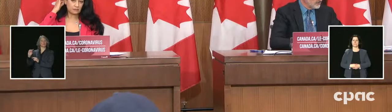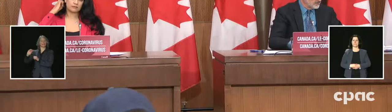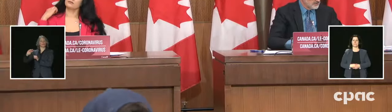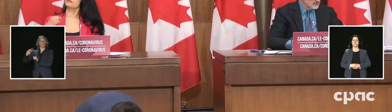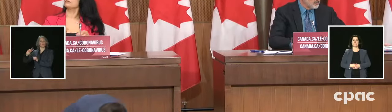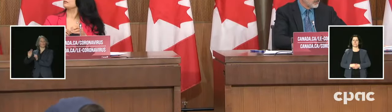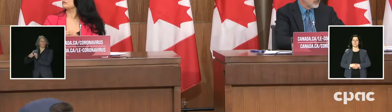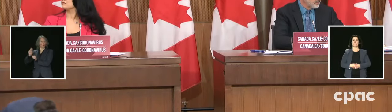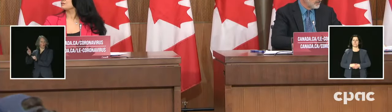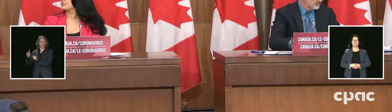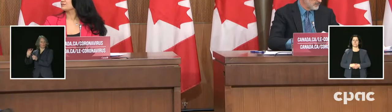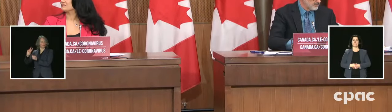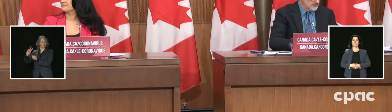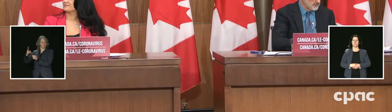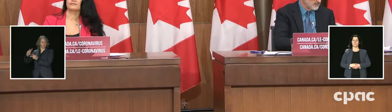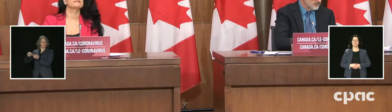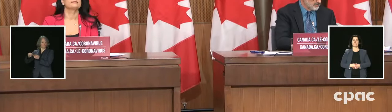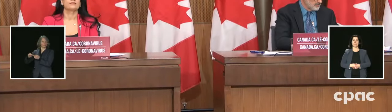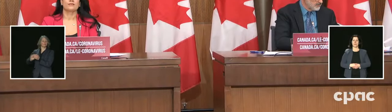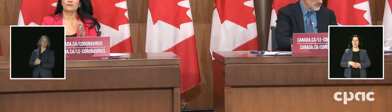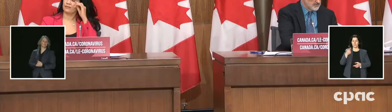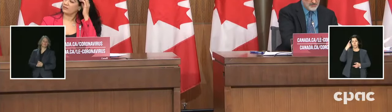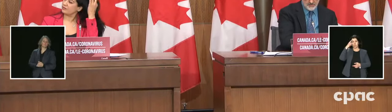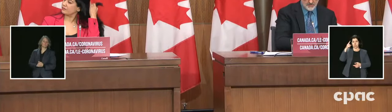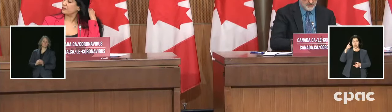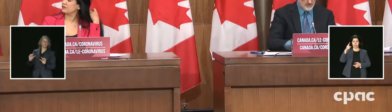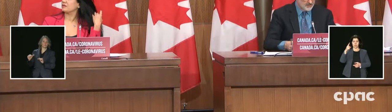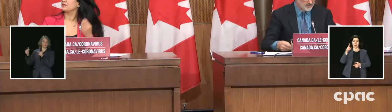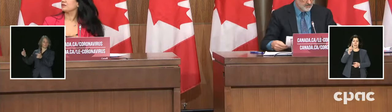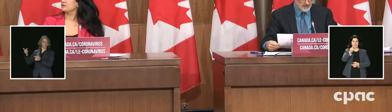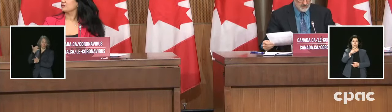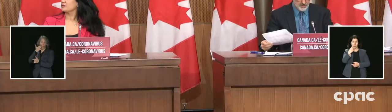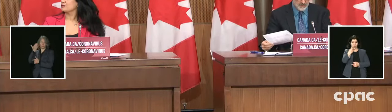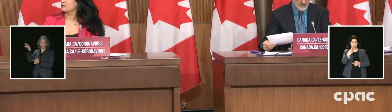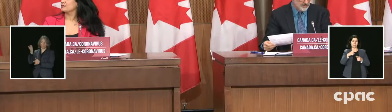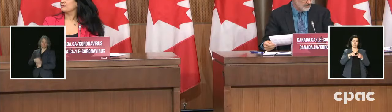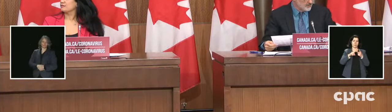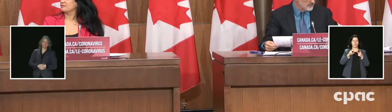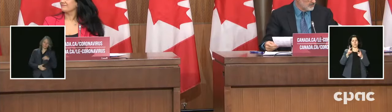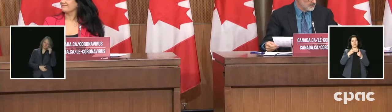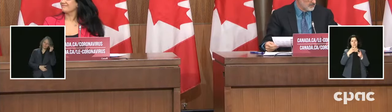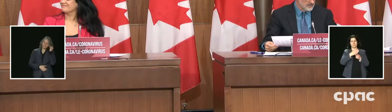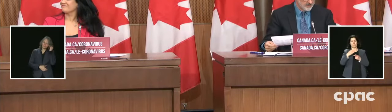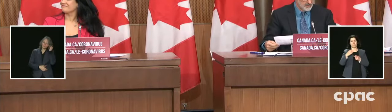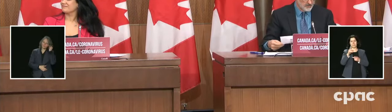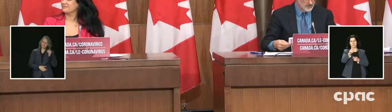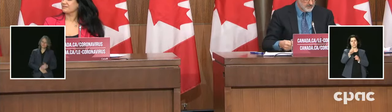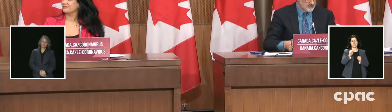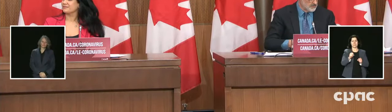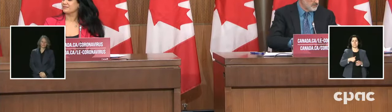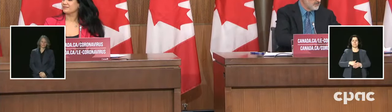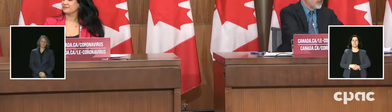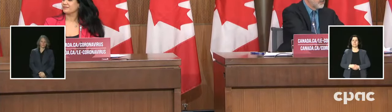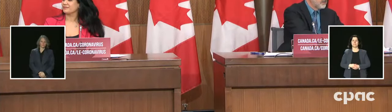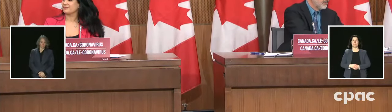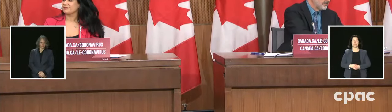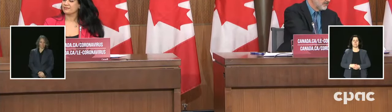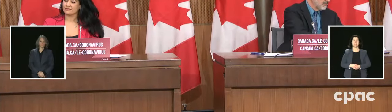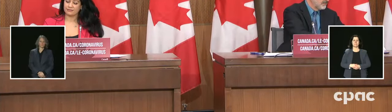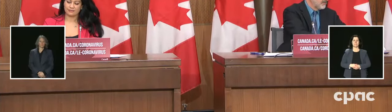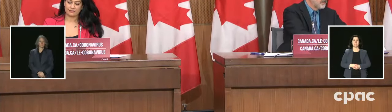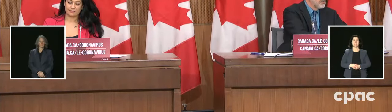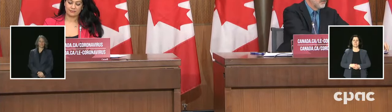we ask that you make your way to the freestanding mic. Operator, over to you for the first 3 questions. Thank you. Merci.